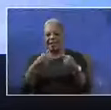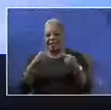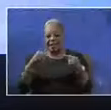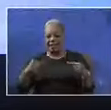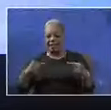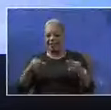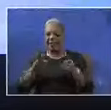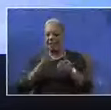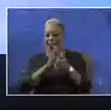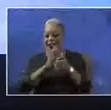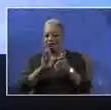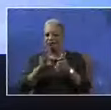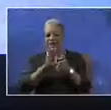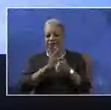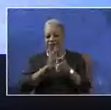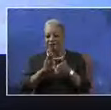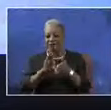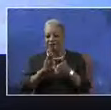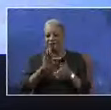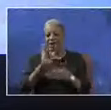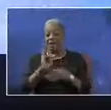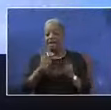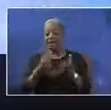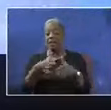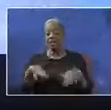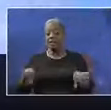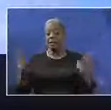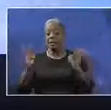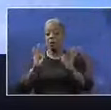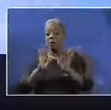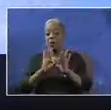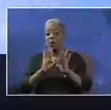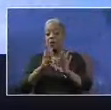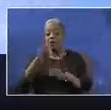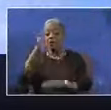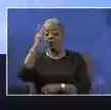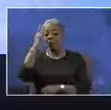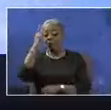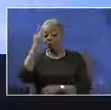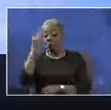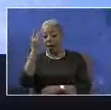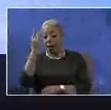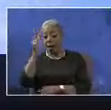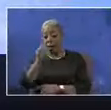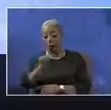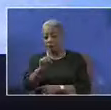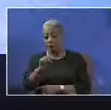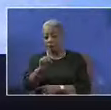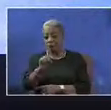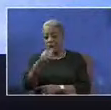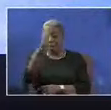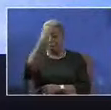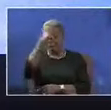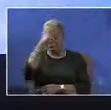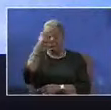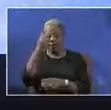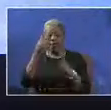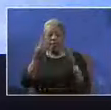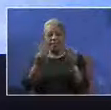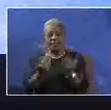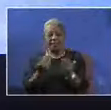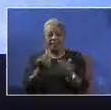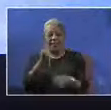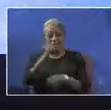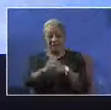important, because right now, this year, we're taking a census in America. According to, this is